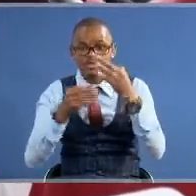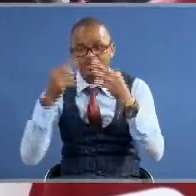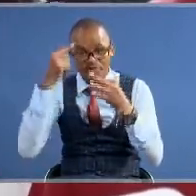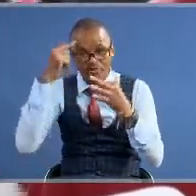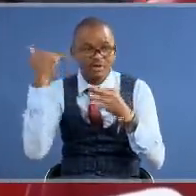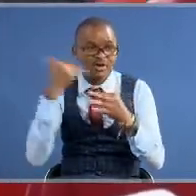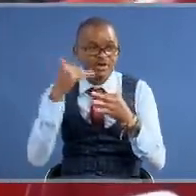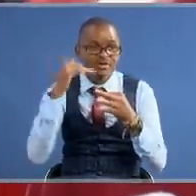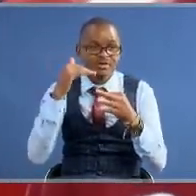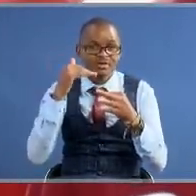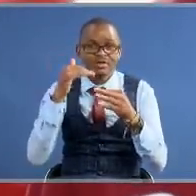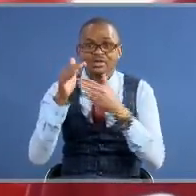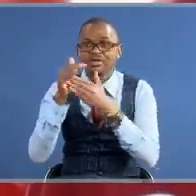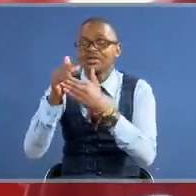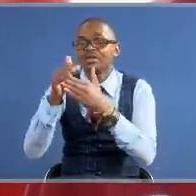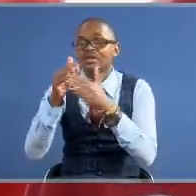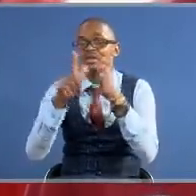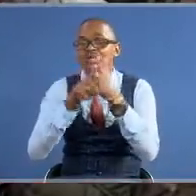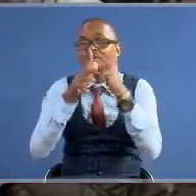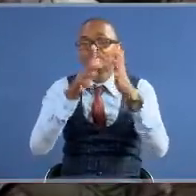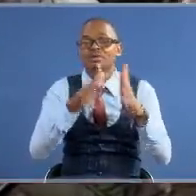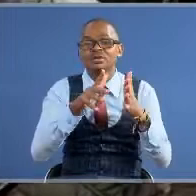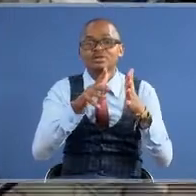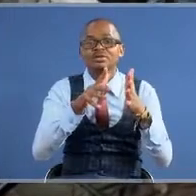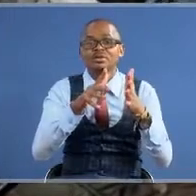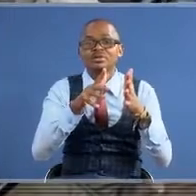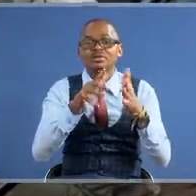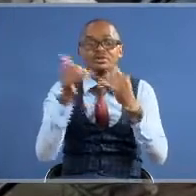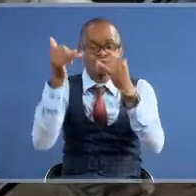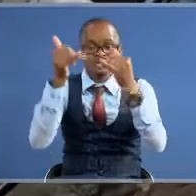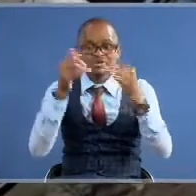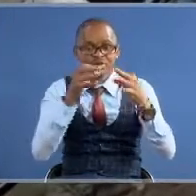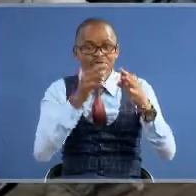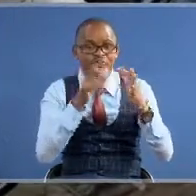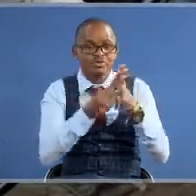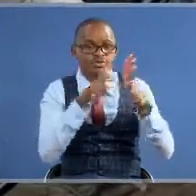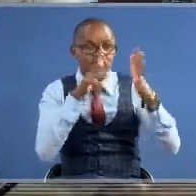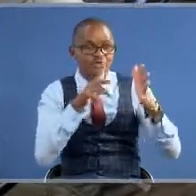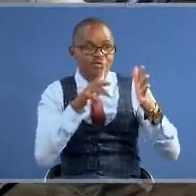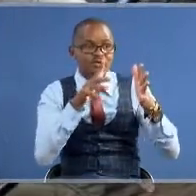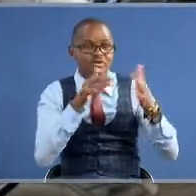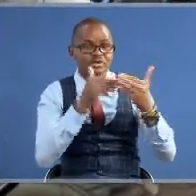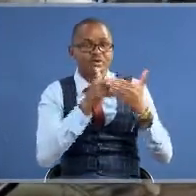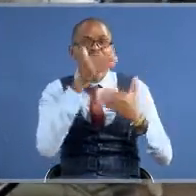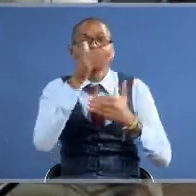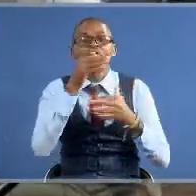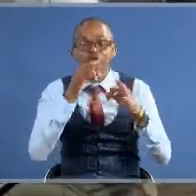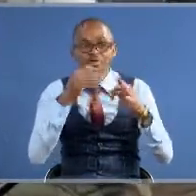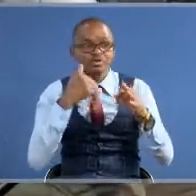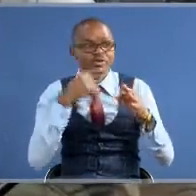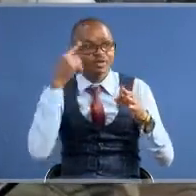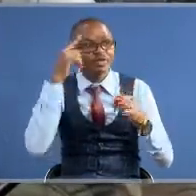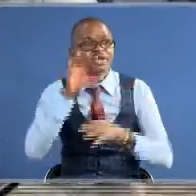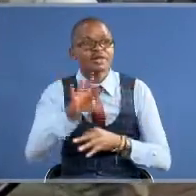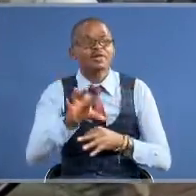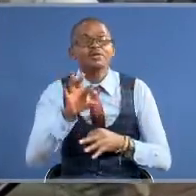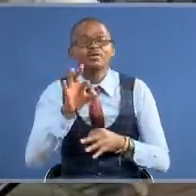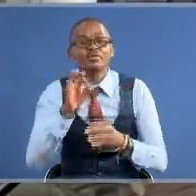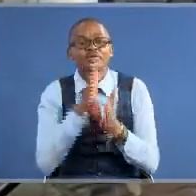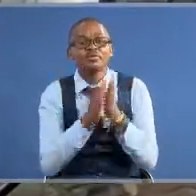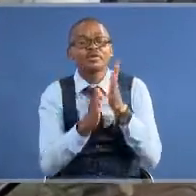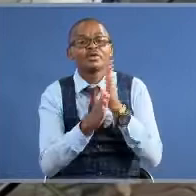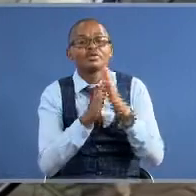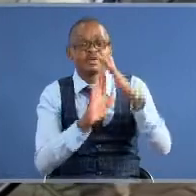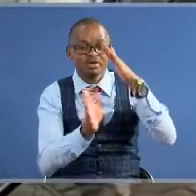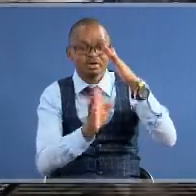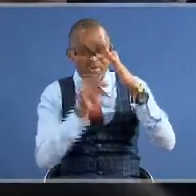crime. Sonko's lead lawyer, Cecil Miller, introduced a phalanx of his lawyer's colleagues ahead of plea taking. Without a